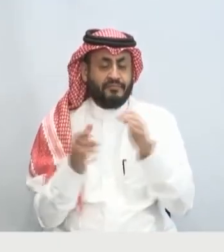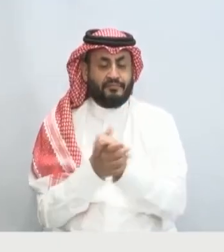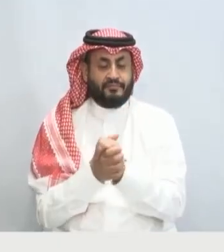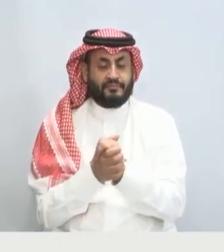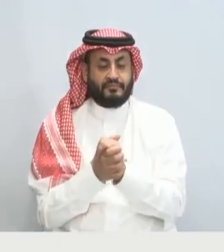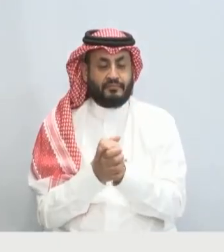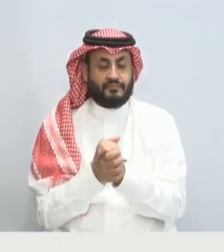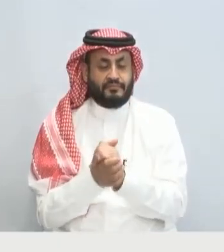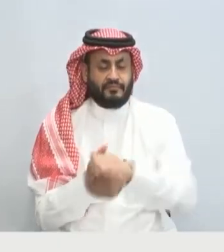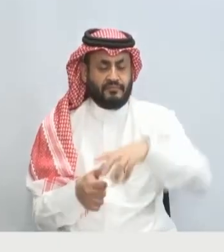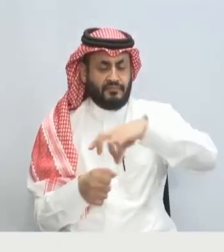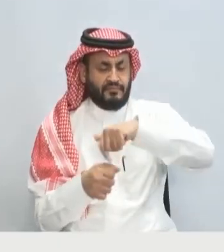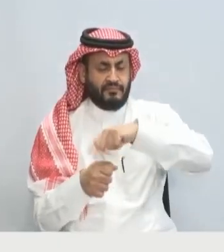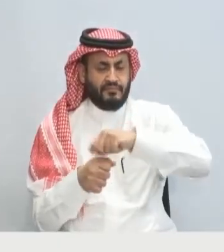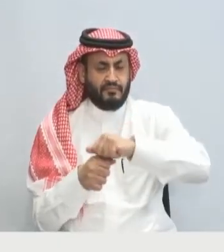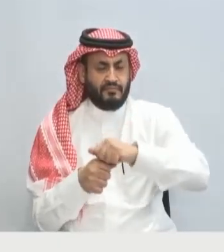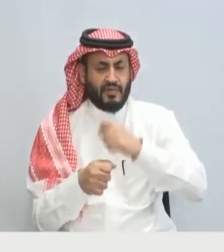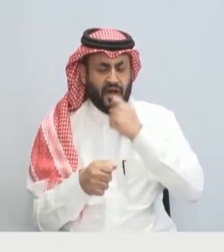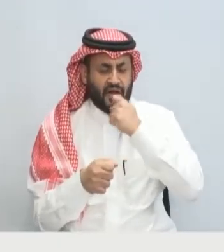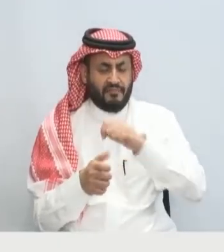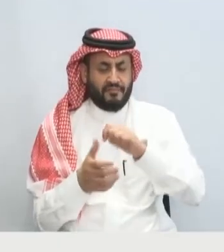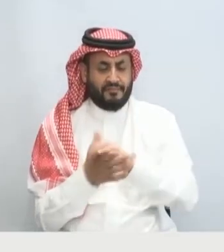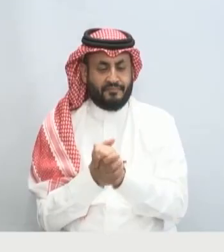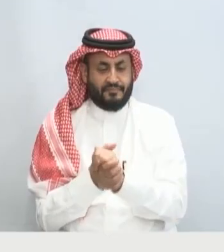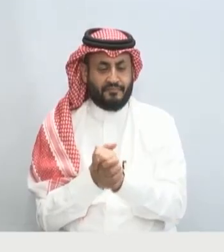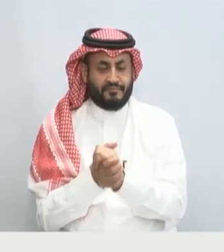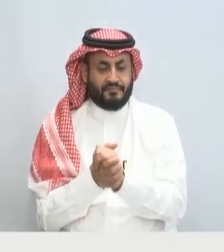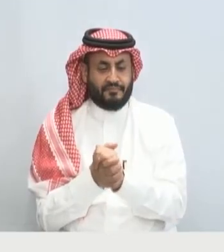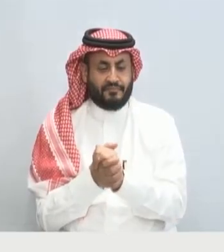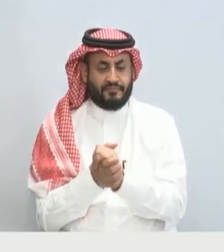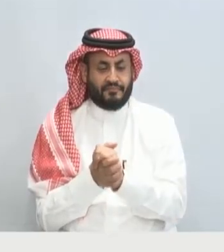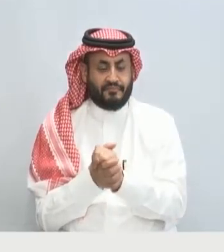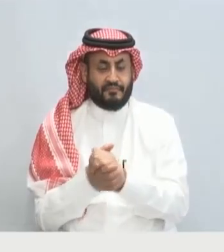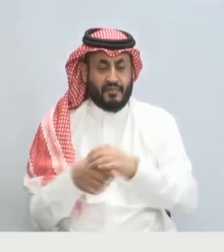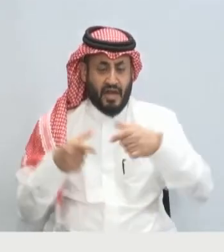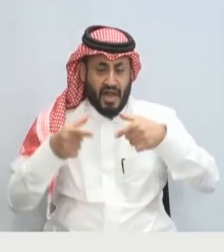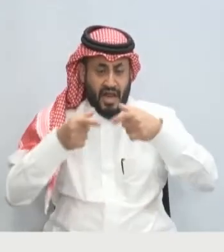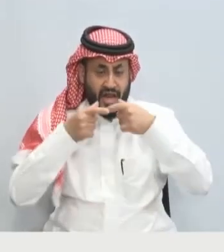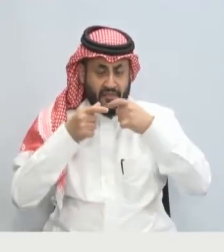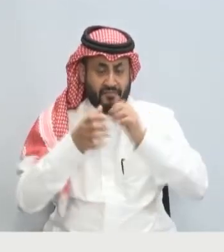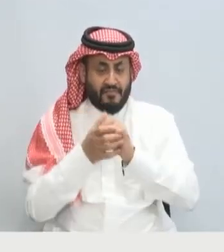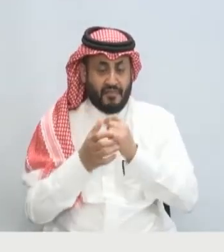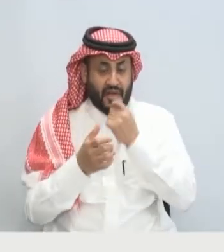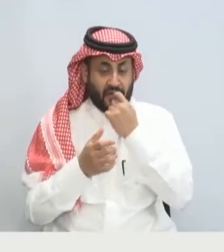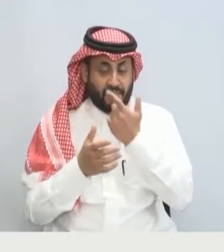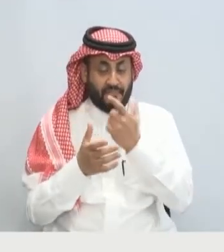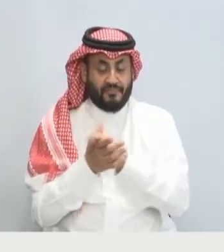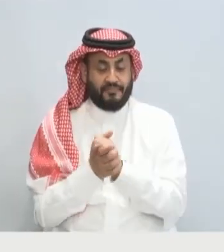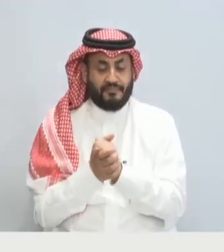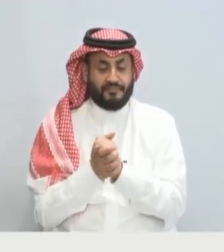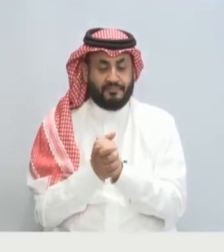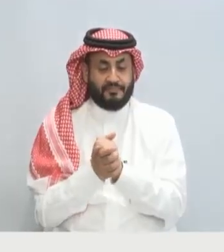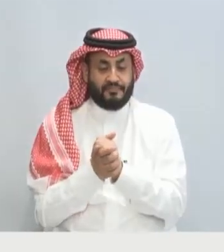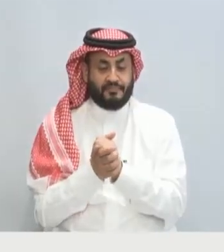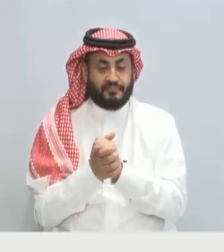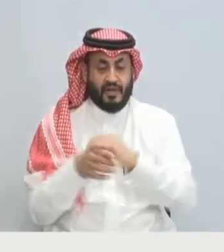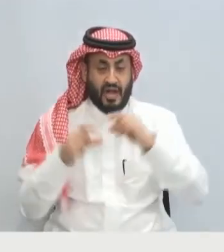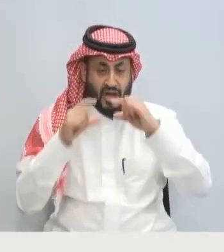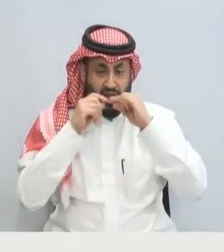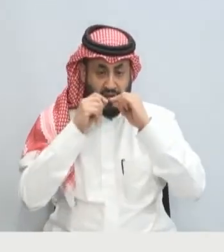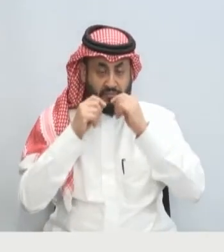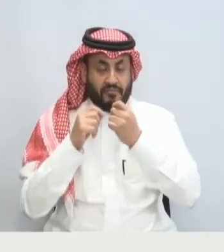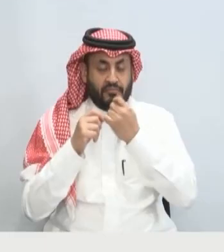The lemons are sour. The cookies are sweet. And the sandwich